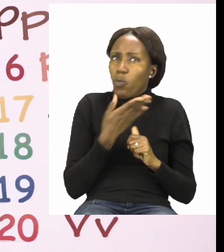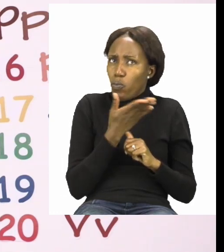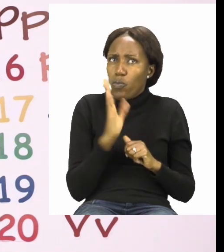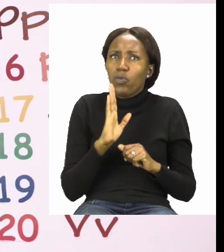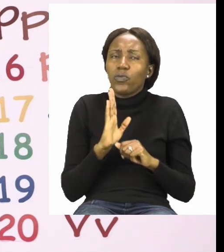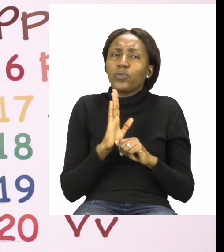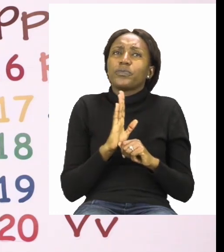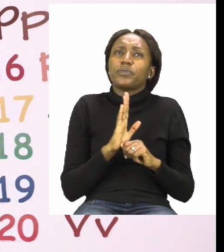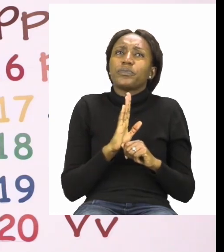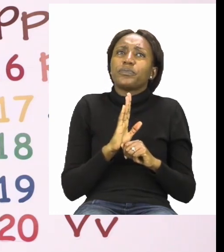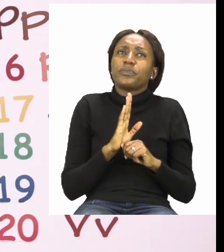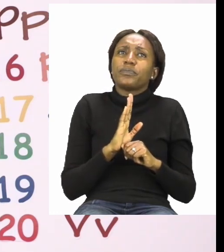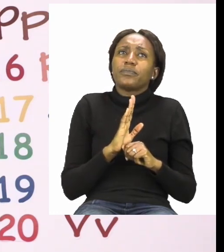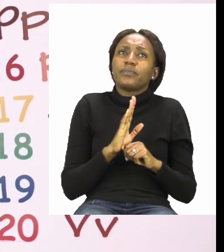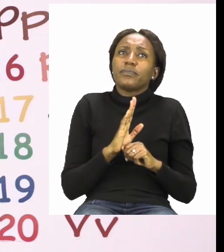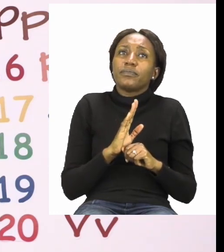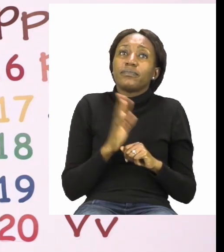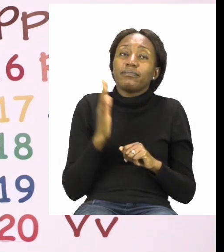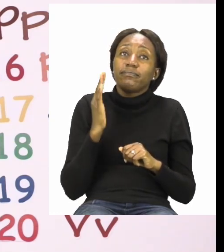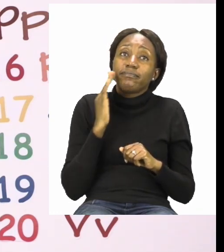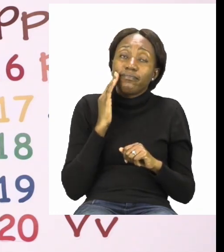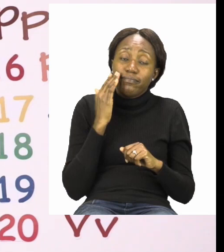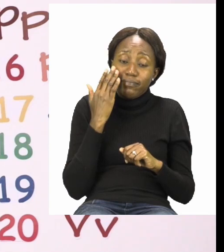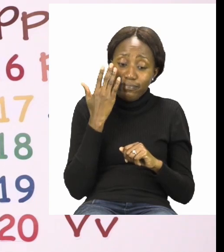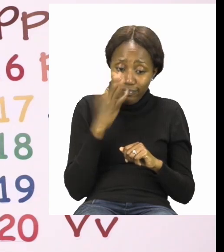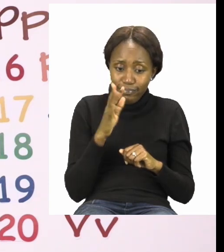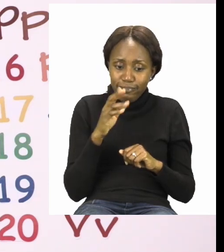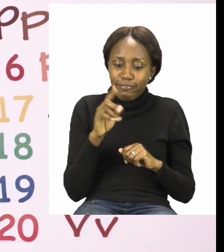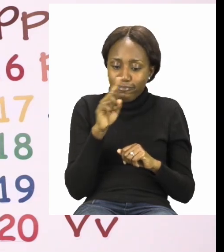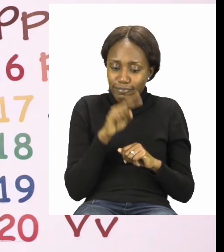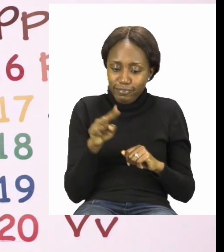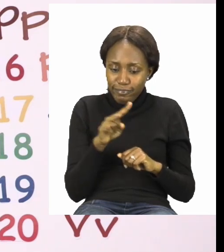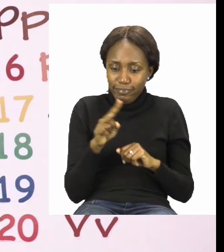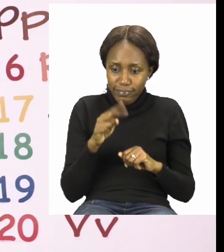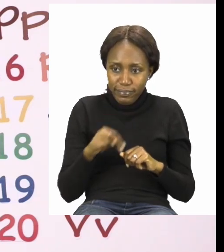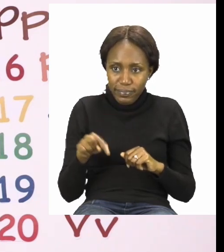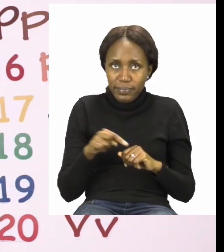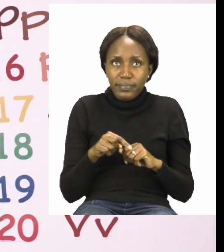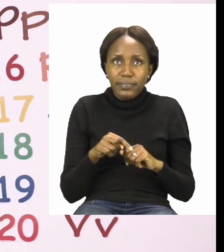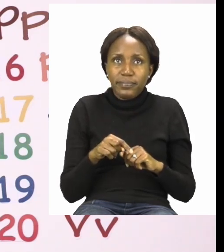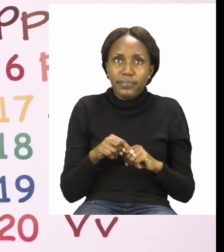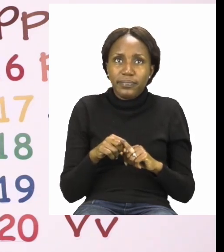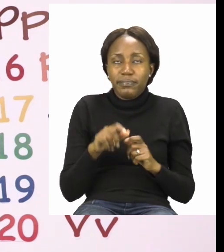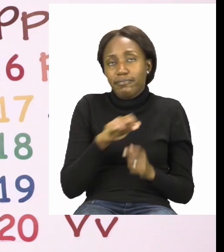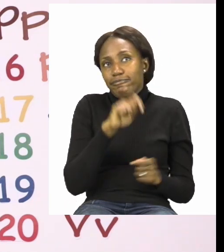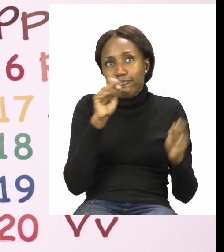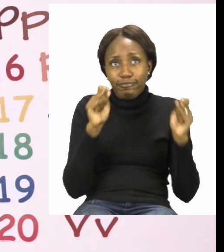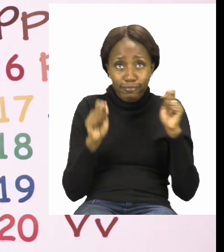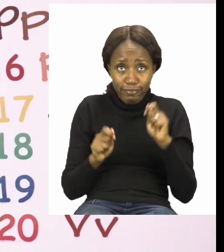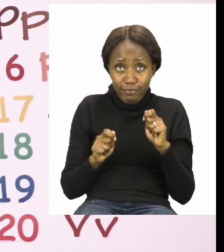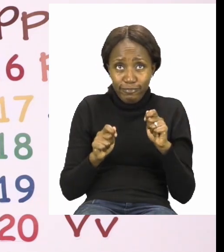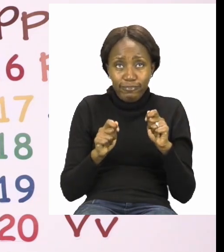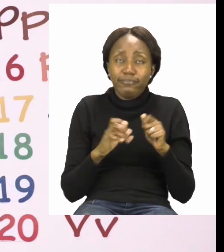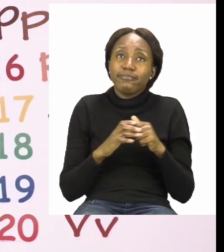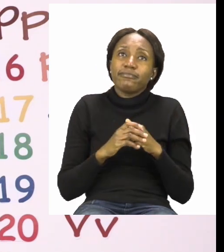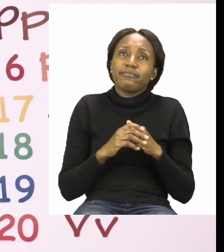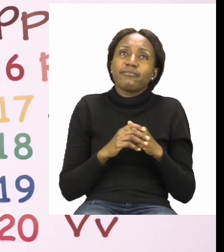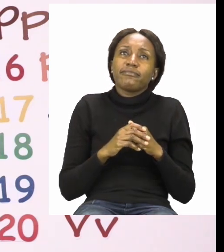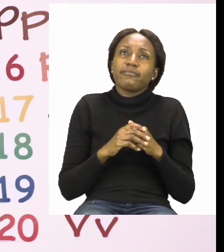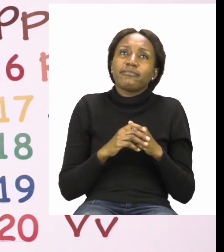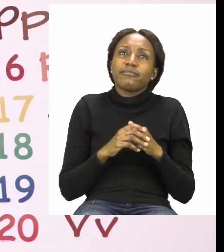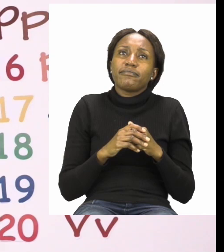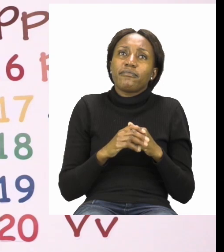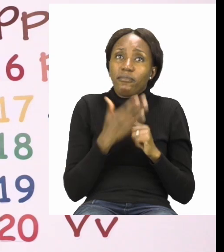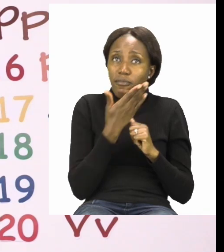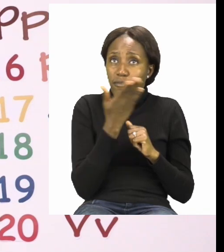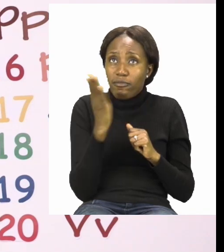below. When you find them, you need to circle them. The next one we have are arrows